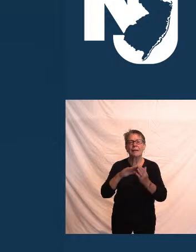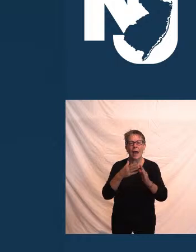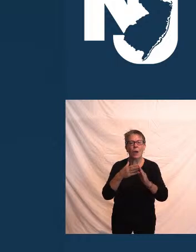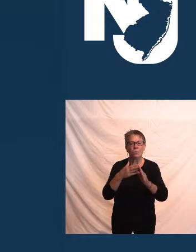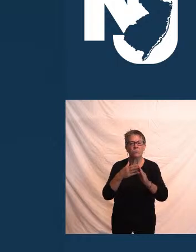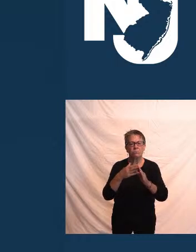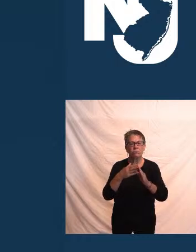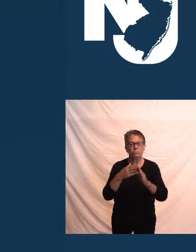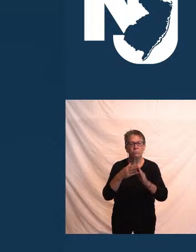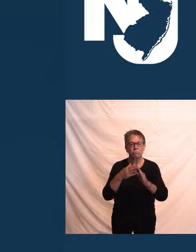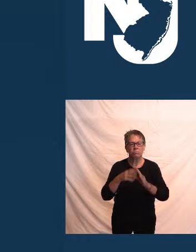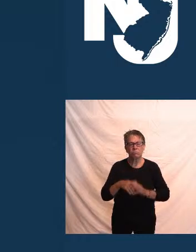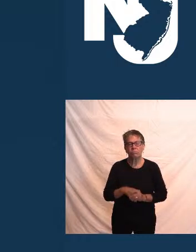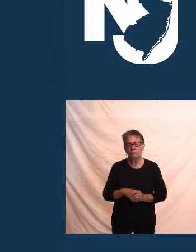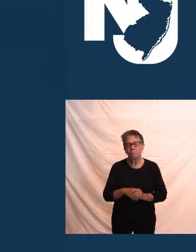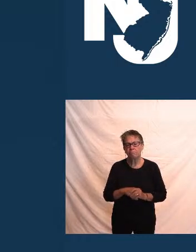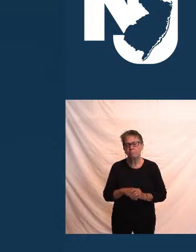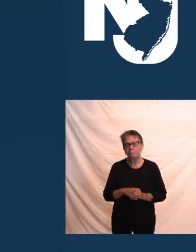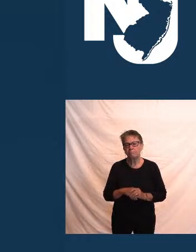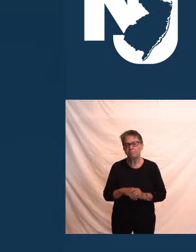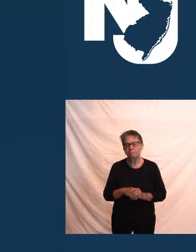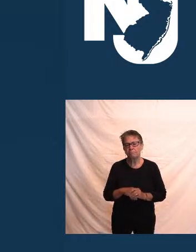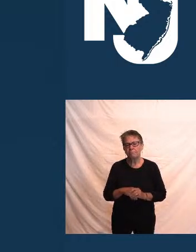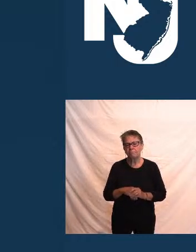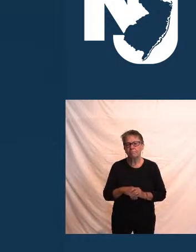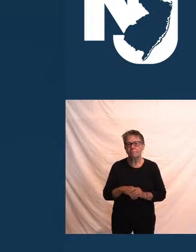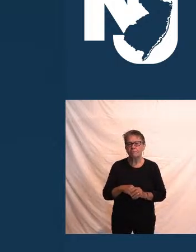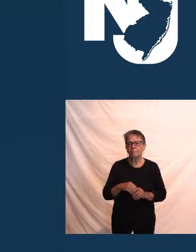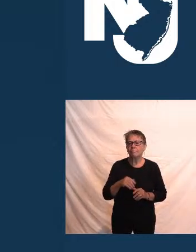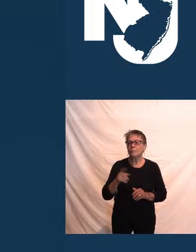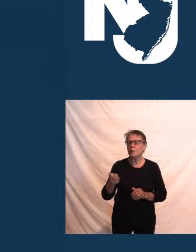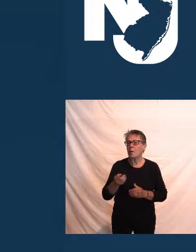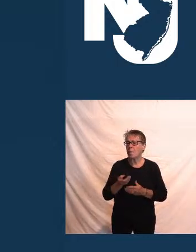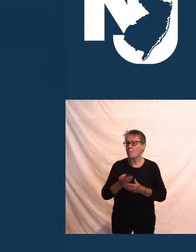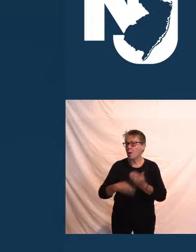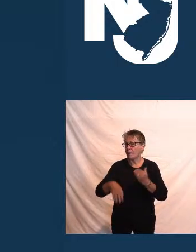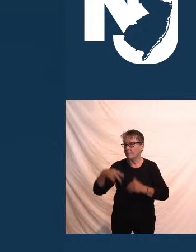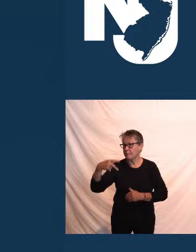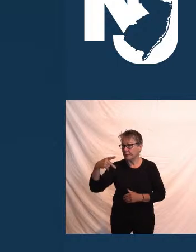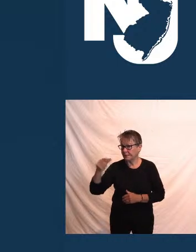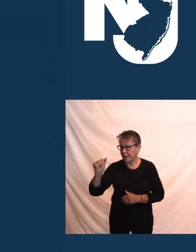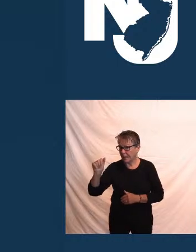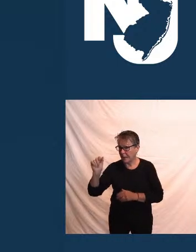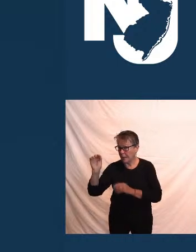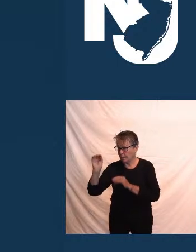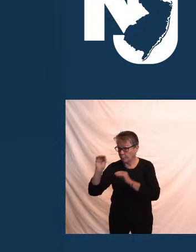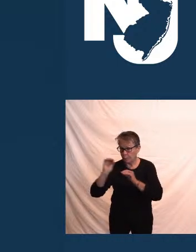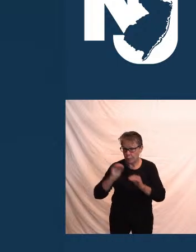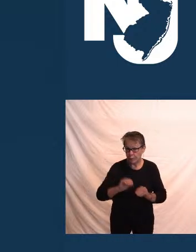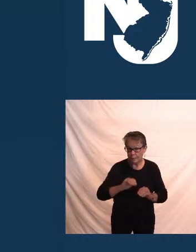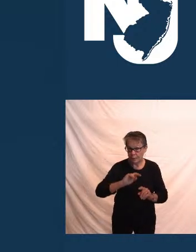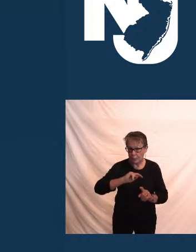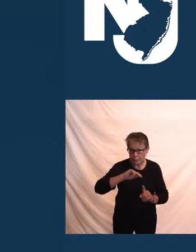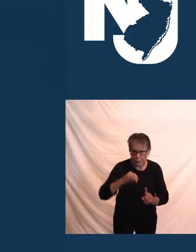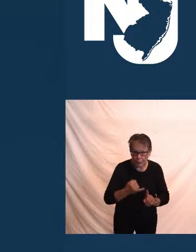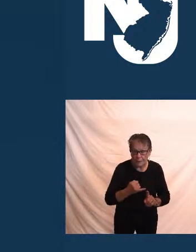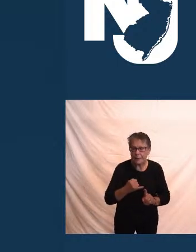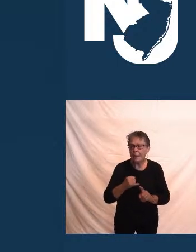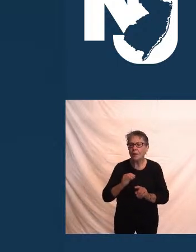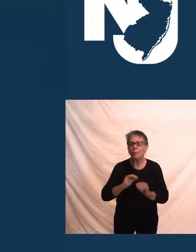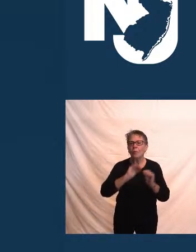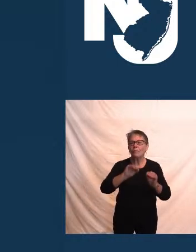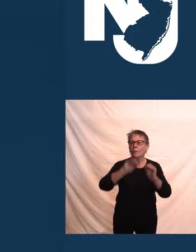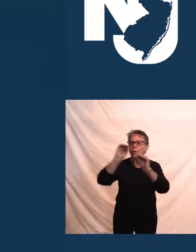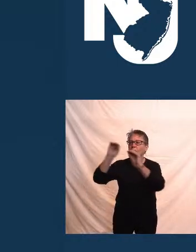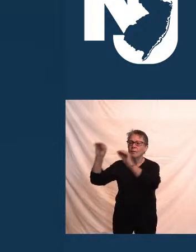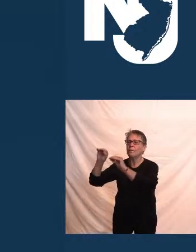up in Rahway, started her family and raised her children in Milltown, and spent time in Union Beach before ultimately moving